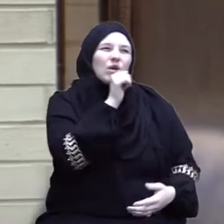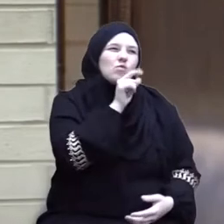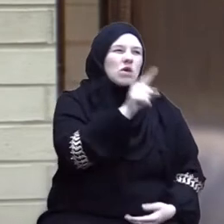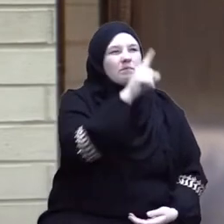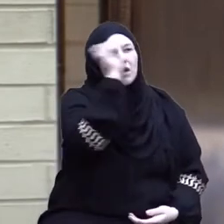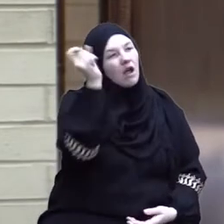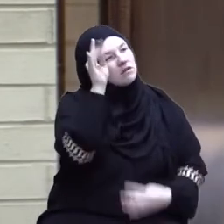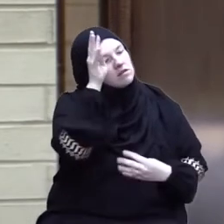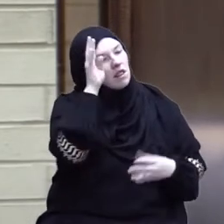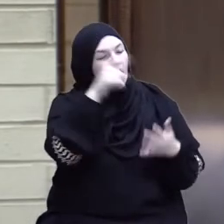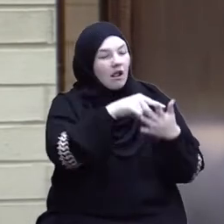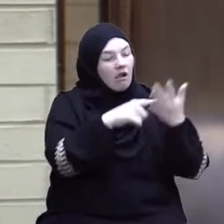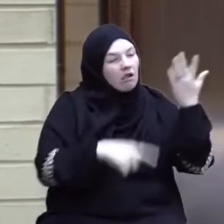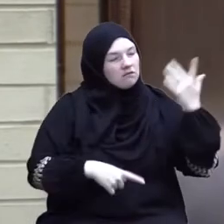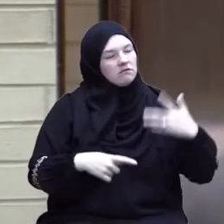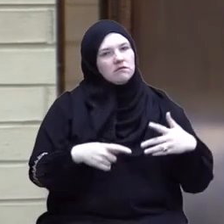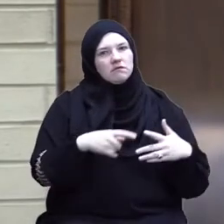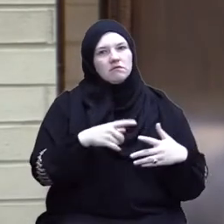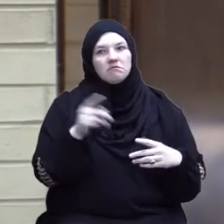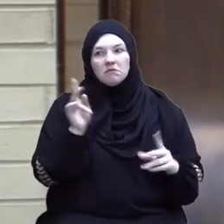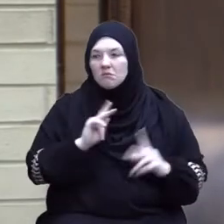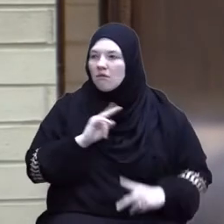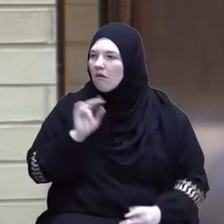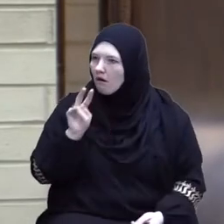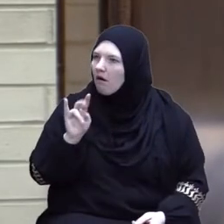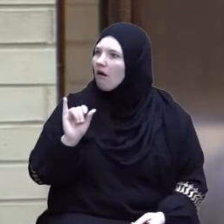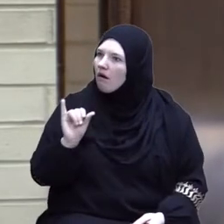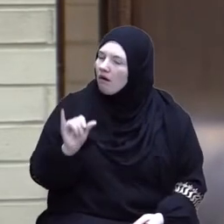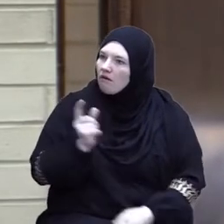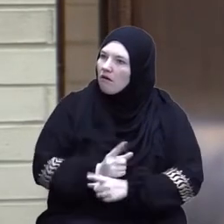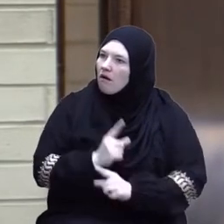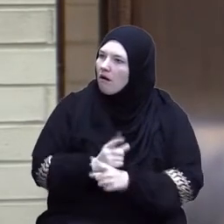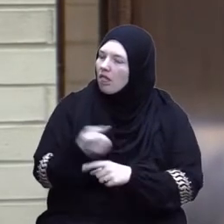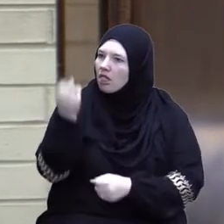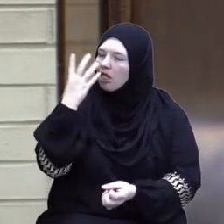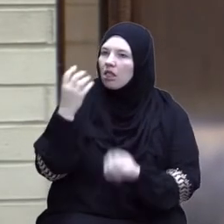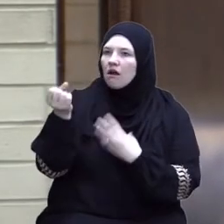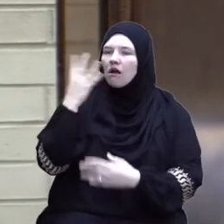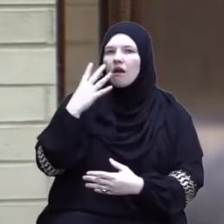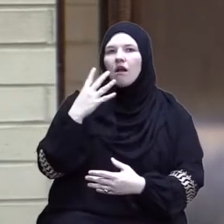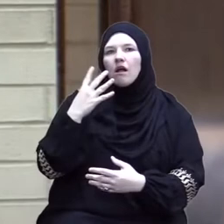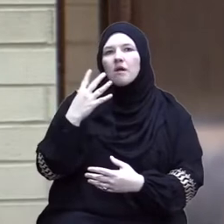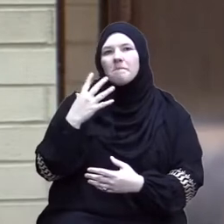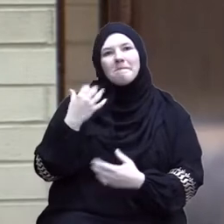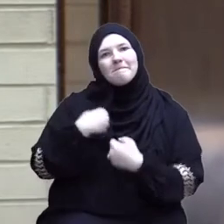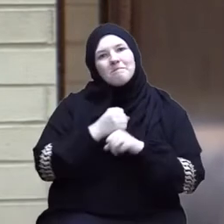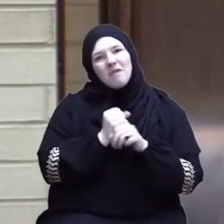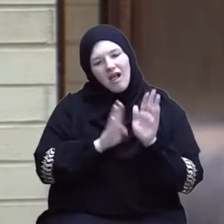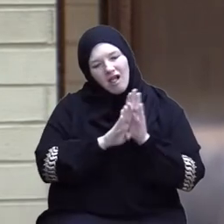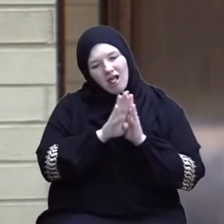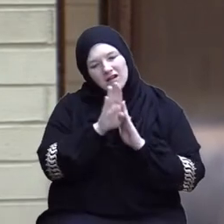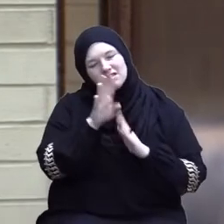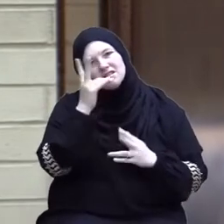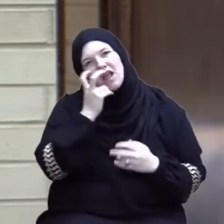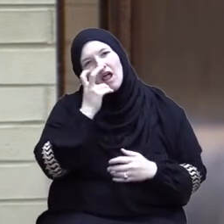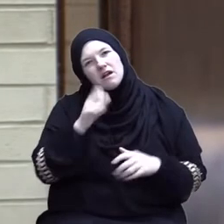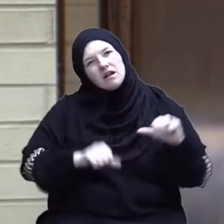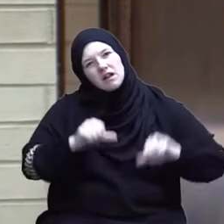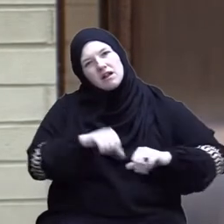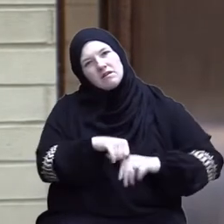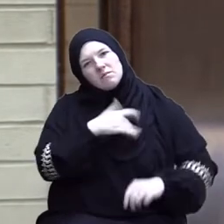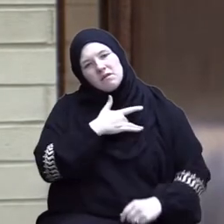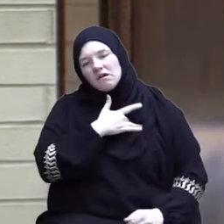Sunnah in your heart. Why? Because these are the two sources that will keep you on the straight